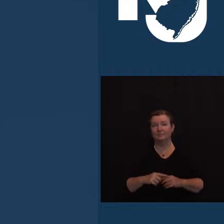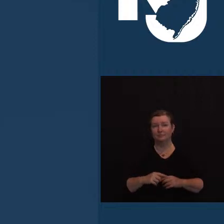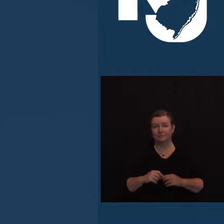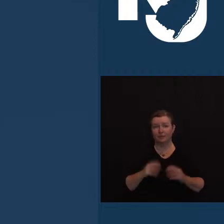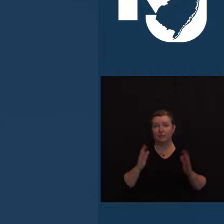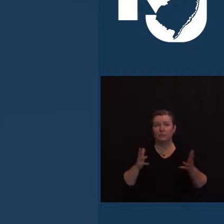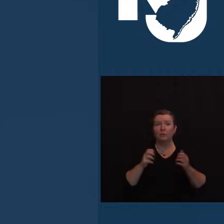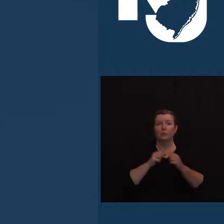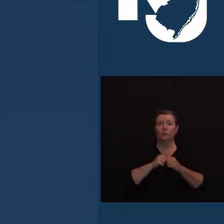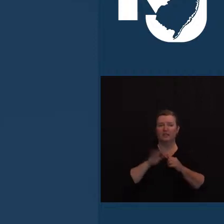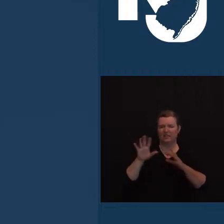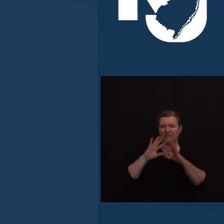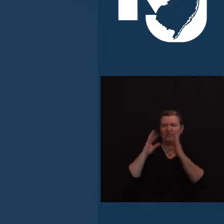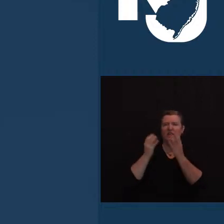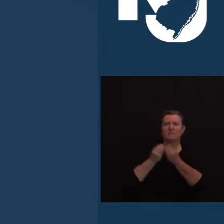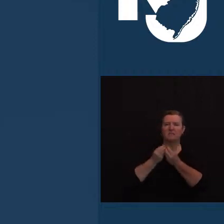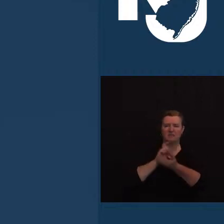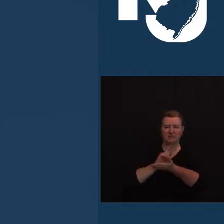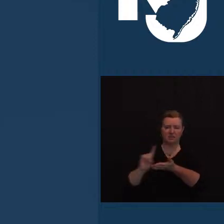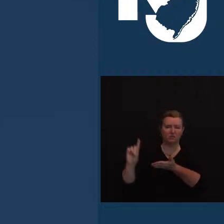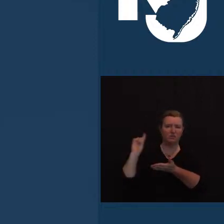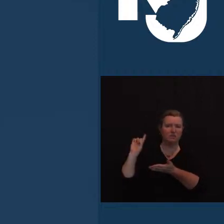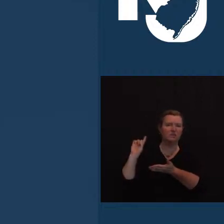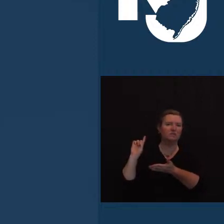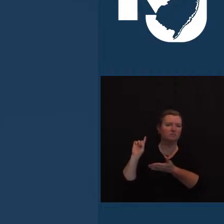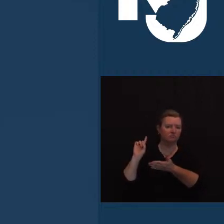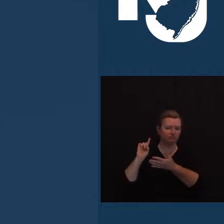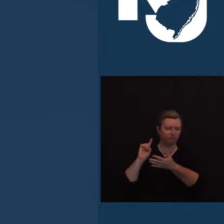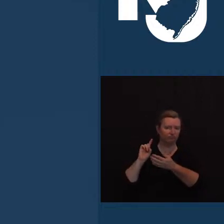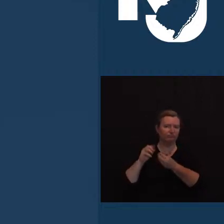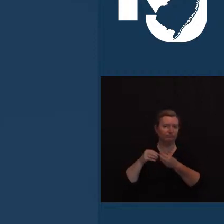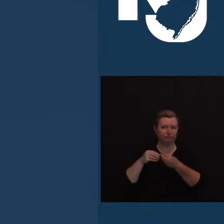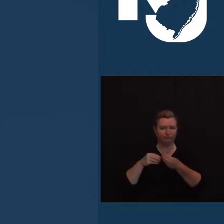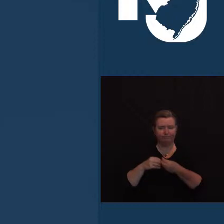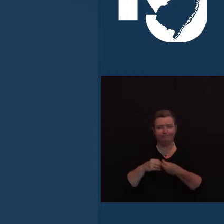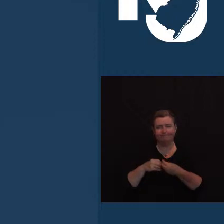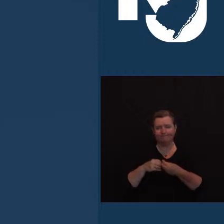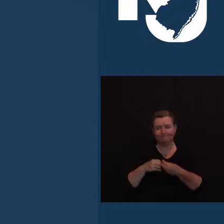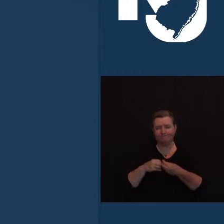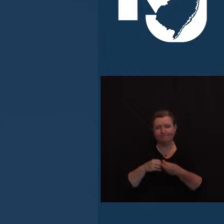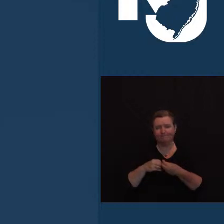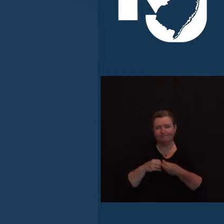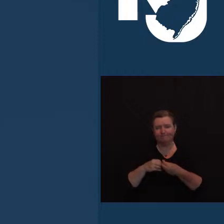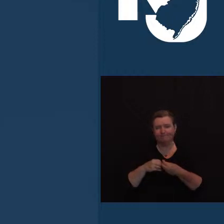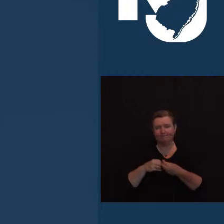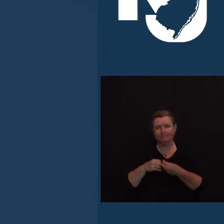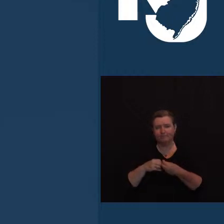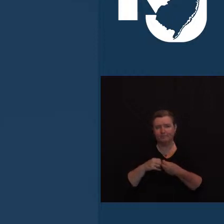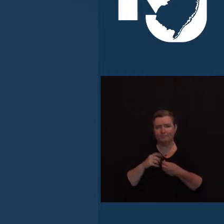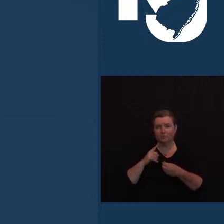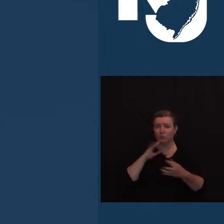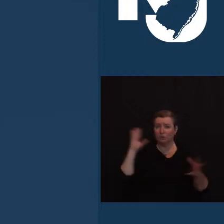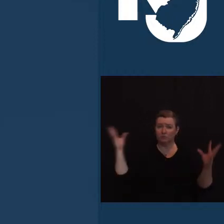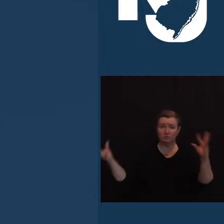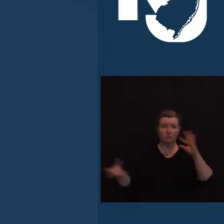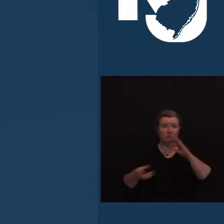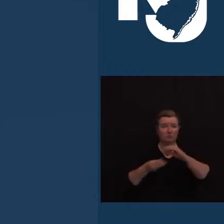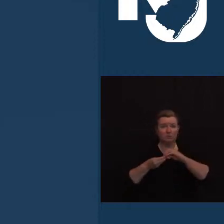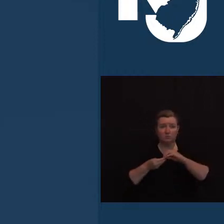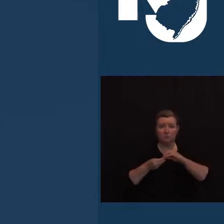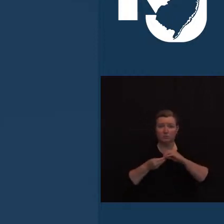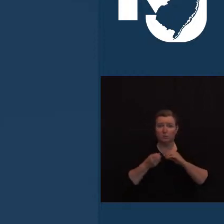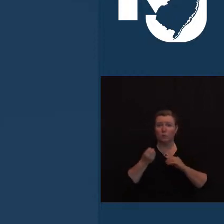Eloise also leaves her other grandsons, Curtis and Maurice, along with a total of 12 great-grandchildren and